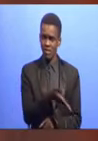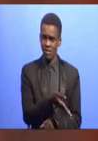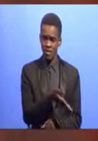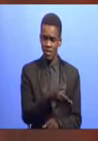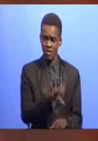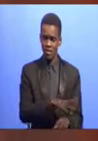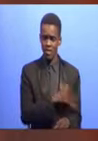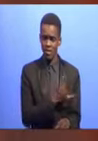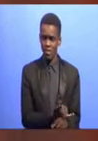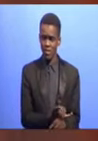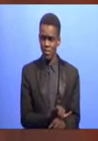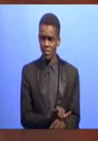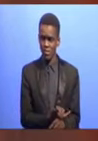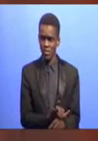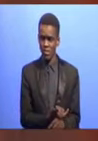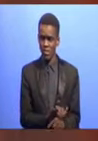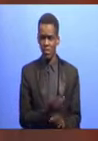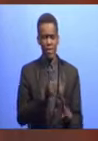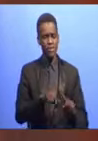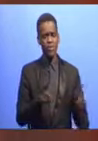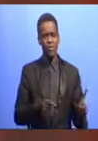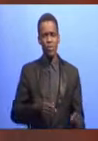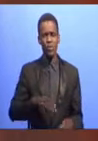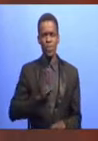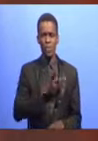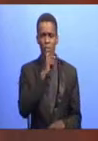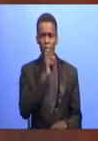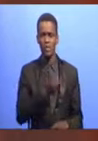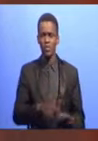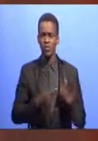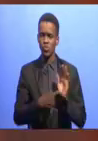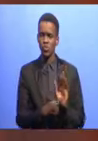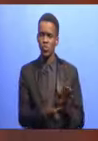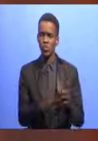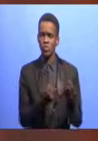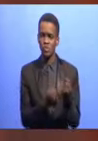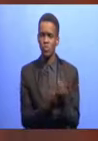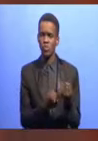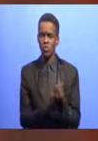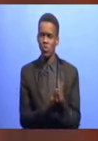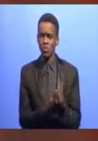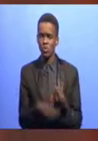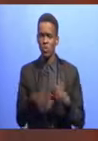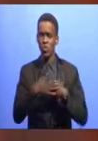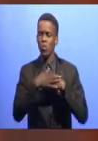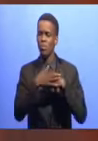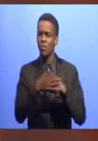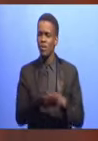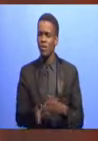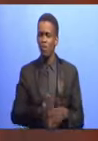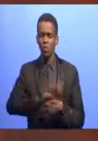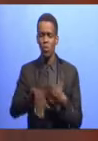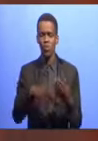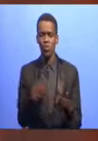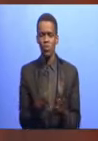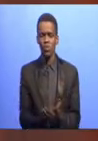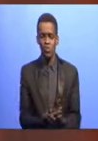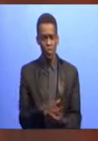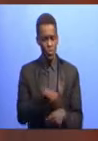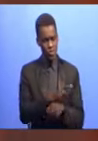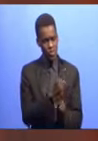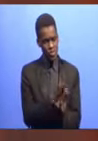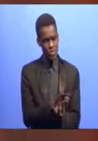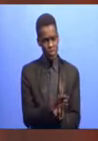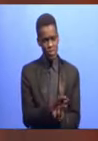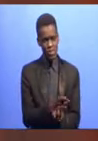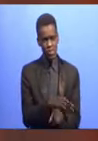gotwe dibenkele bulelang dilo tsa mo gae di tseneng mo dibenkeleng tsa lona ke bao ba e leng